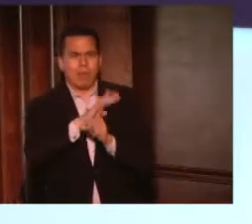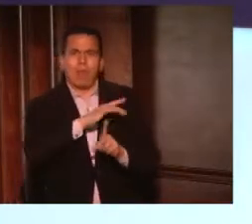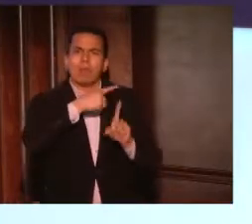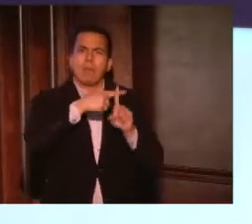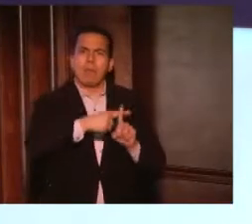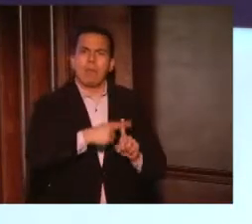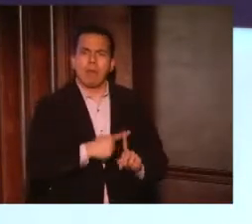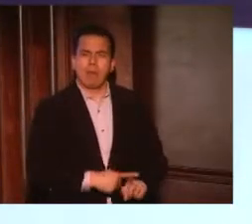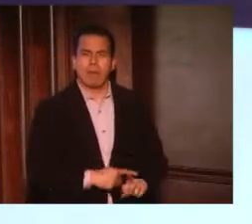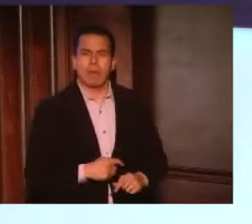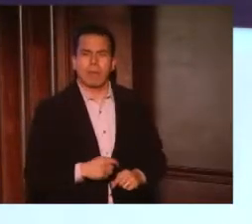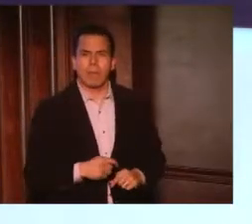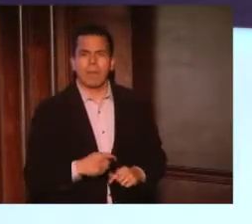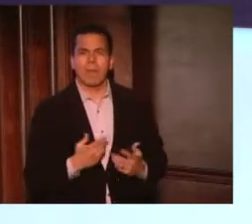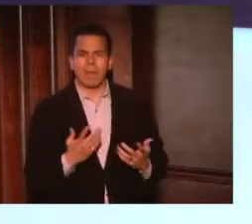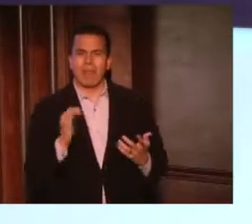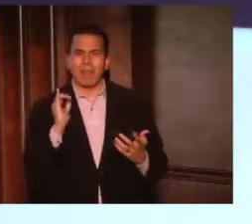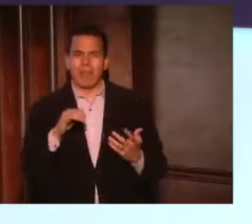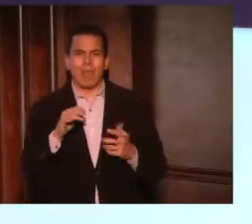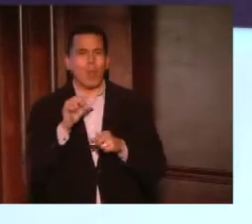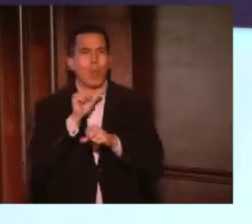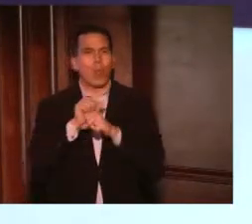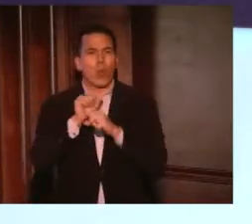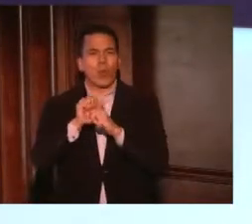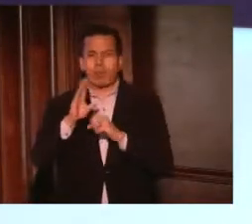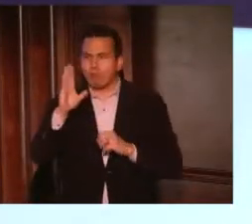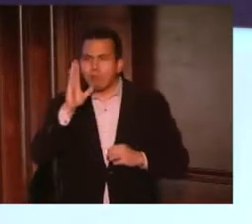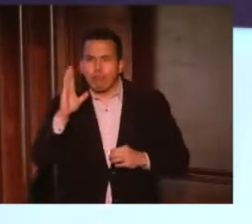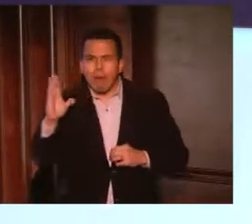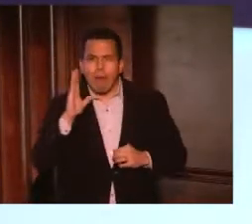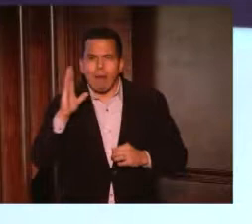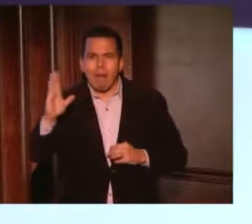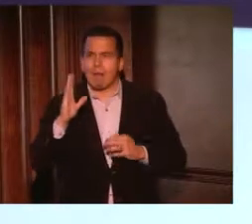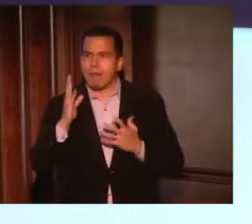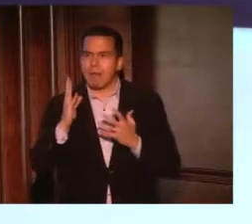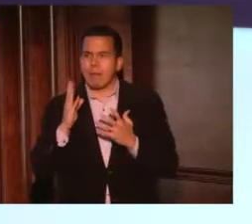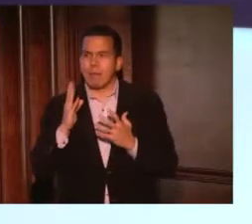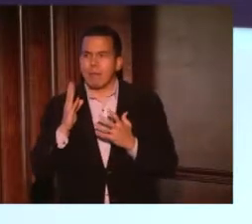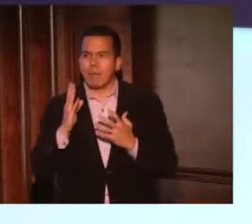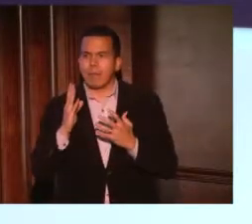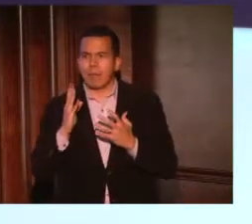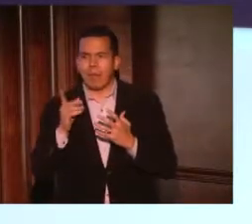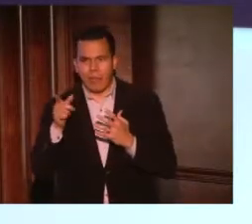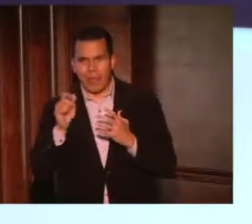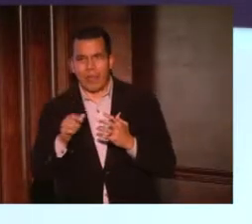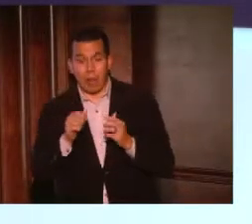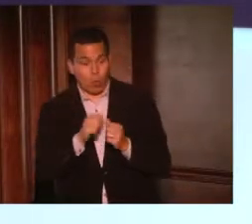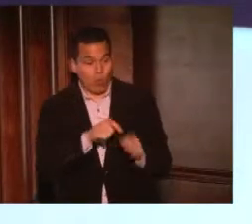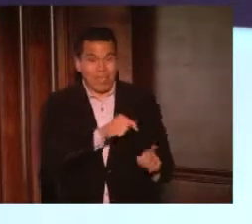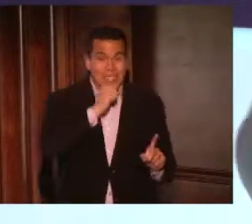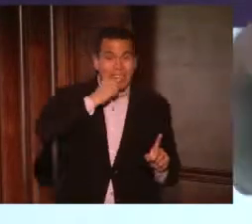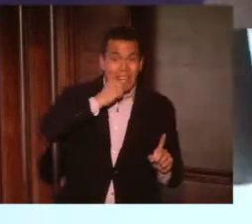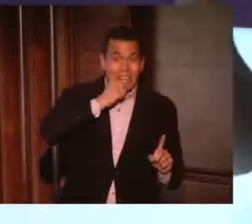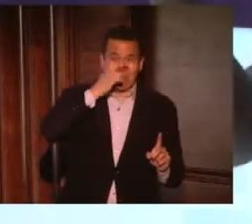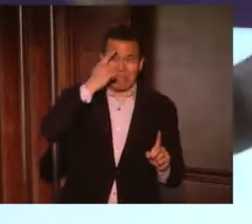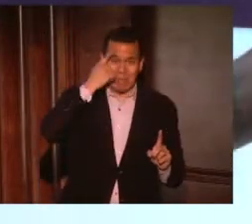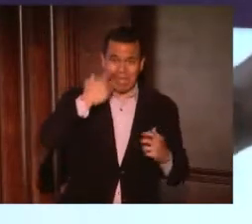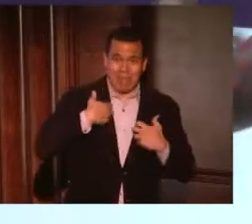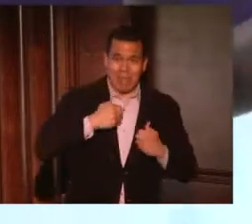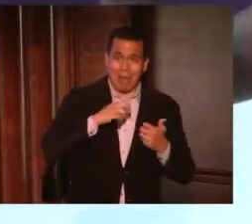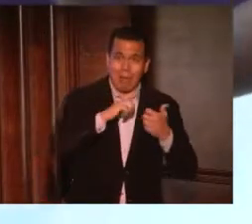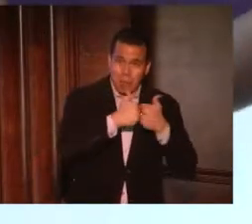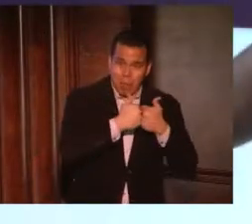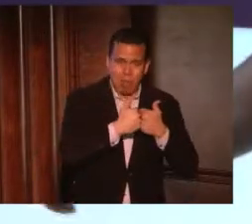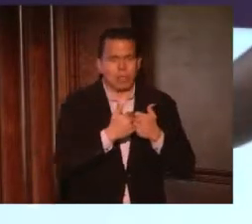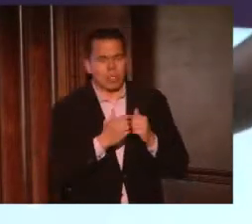working directly with artists and helping them through the mental health issues that artists go through. You have people